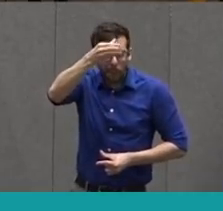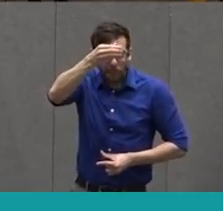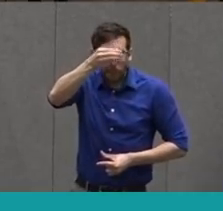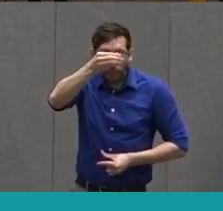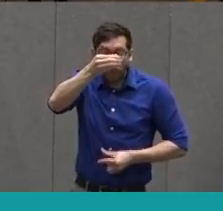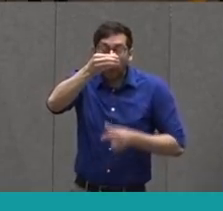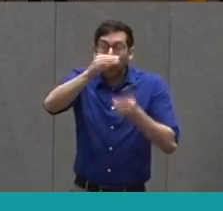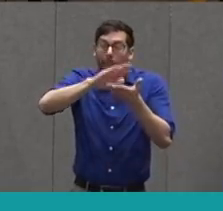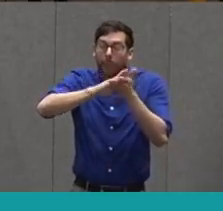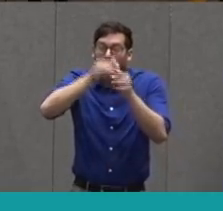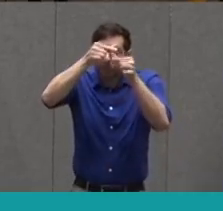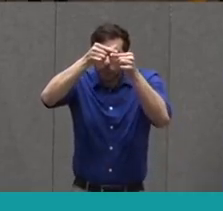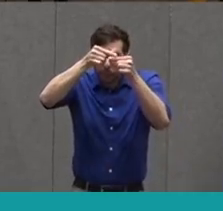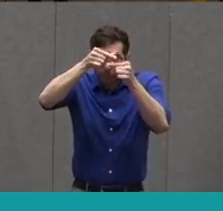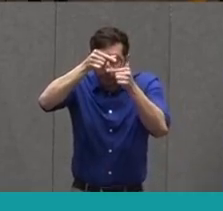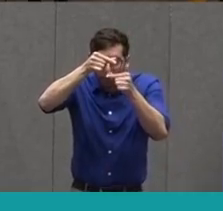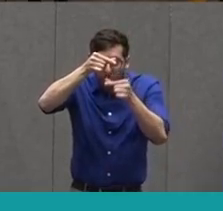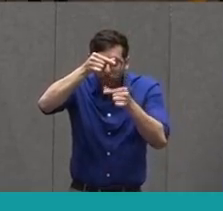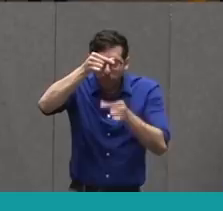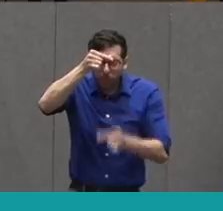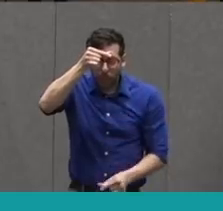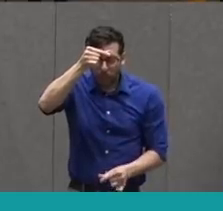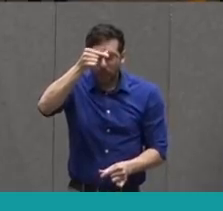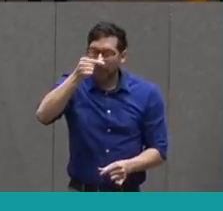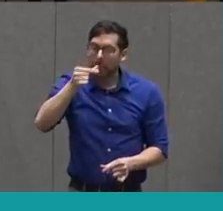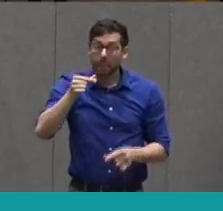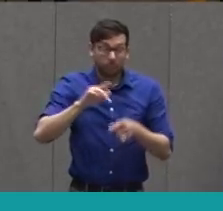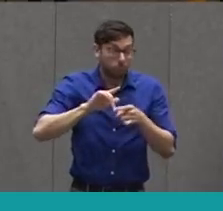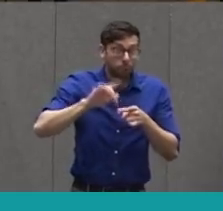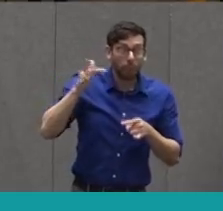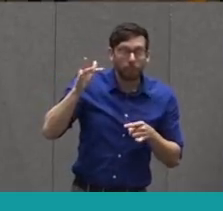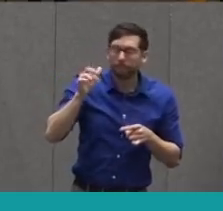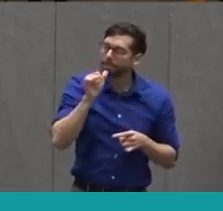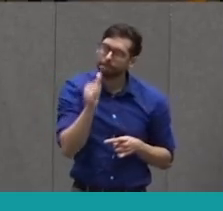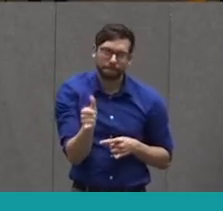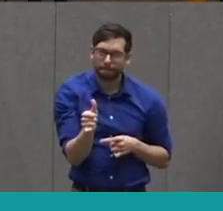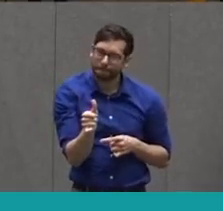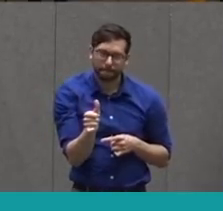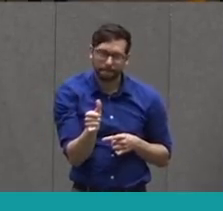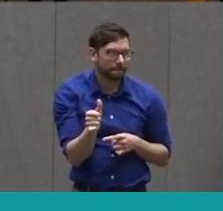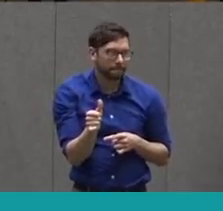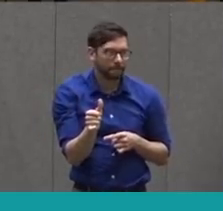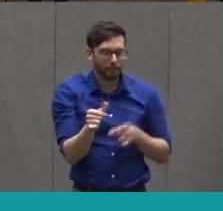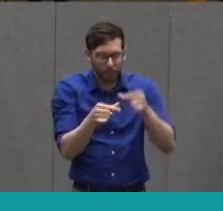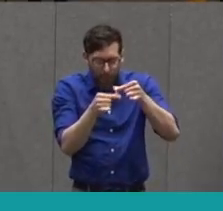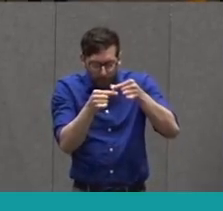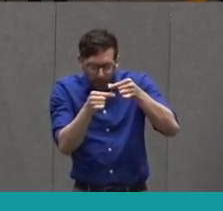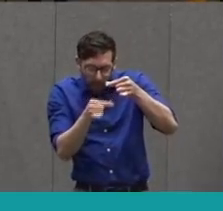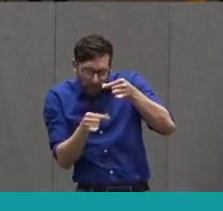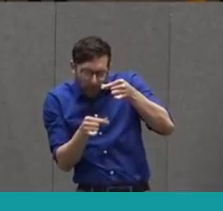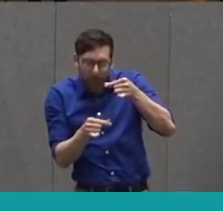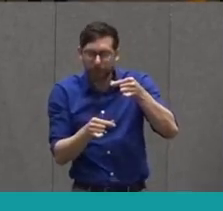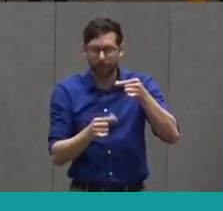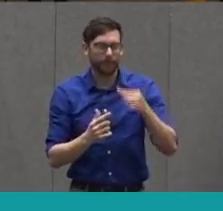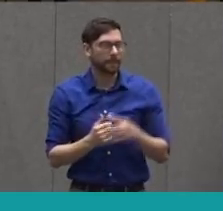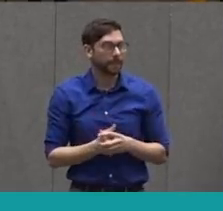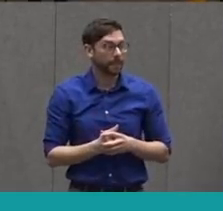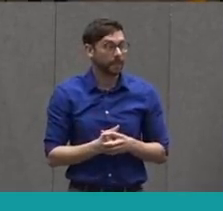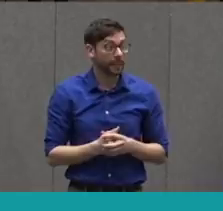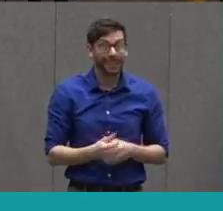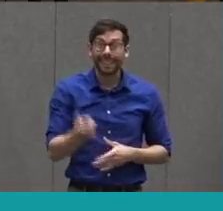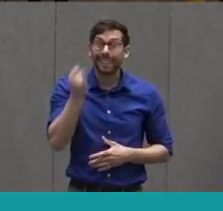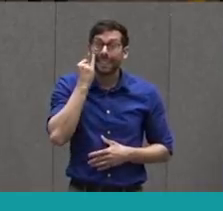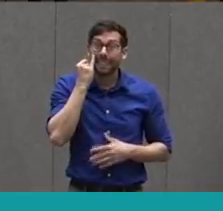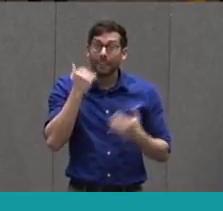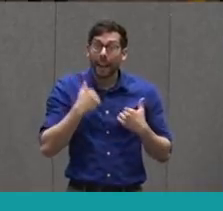not very sharp. It's pretty flat at the bottom. And so if I had another chopstick, I could